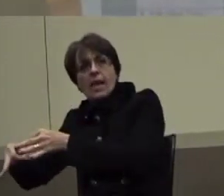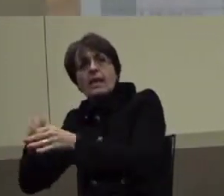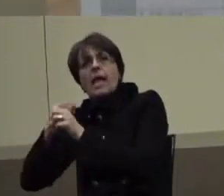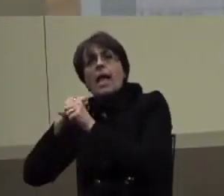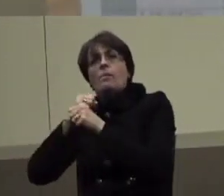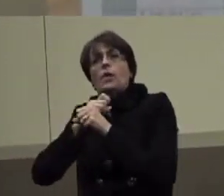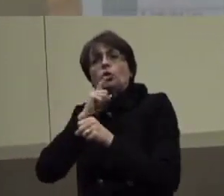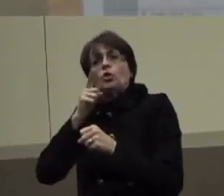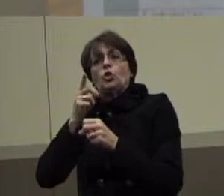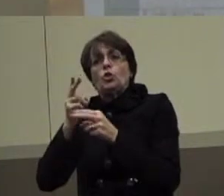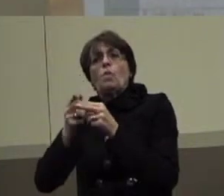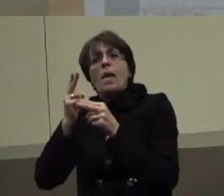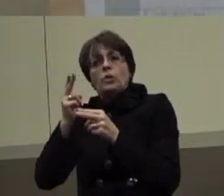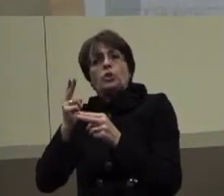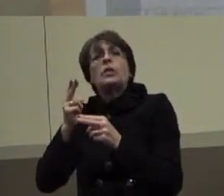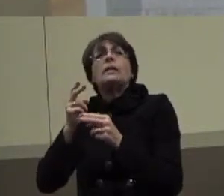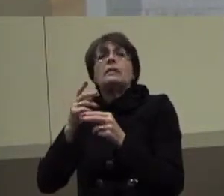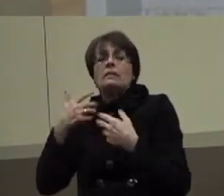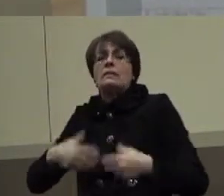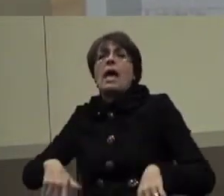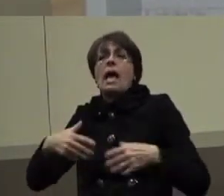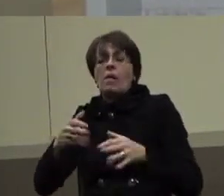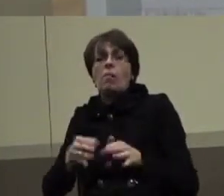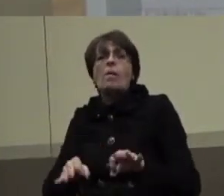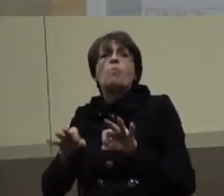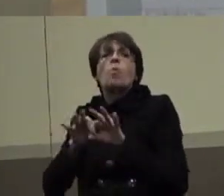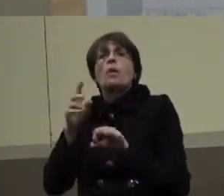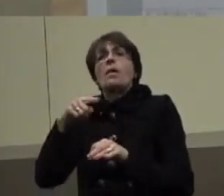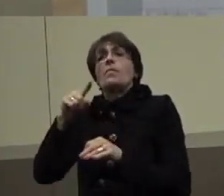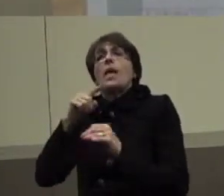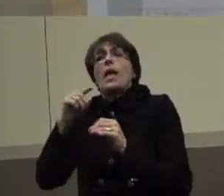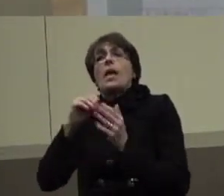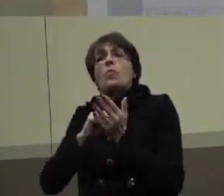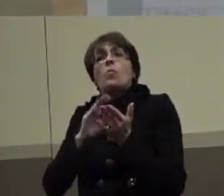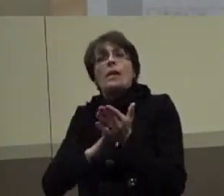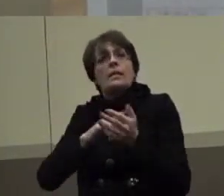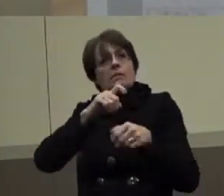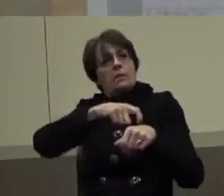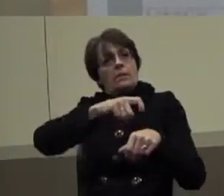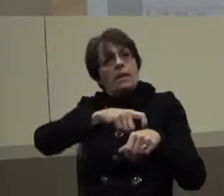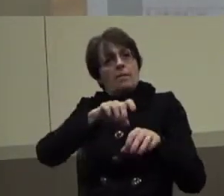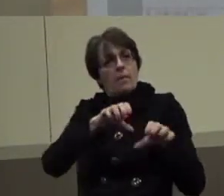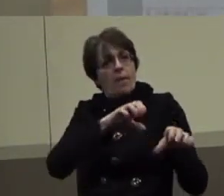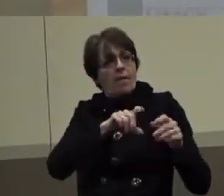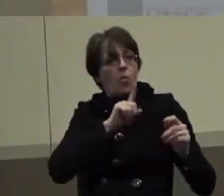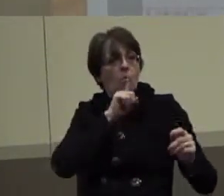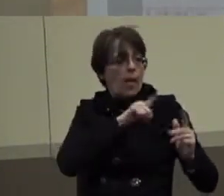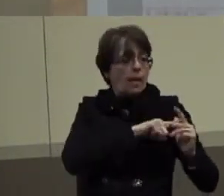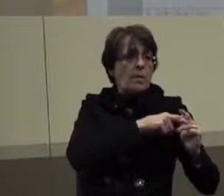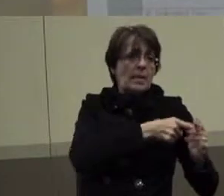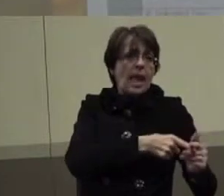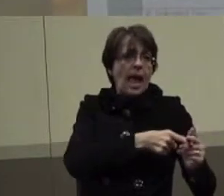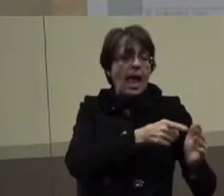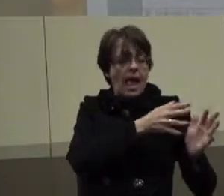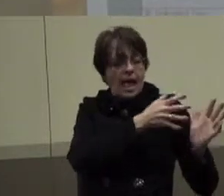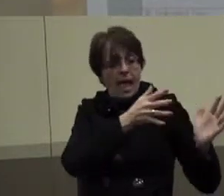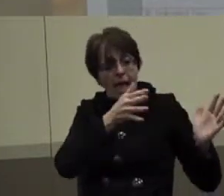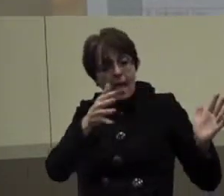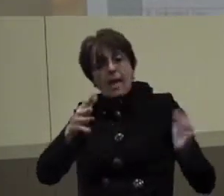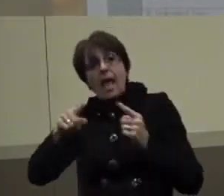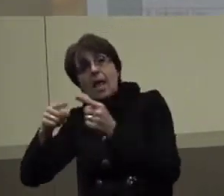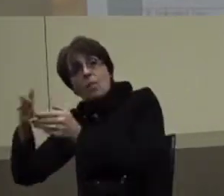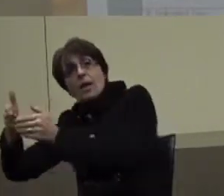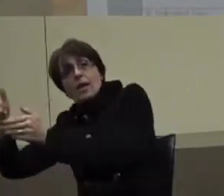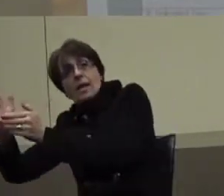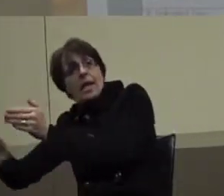you make sure you mention to them how important it is that they write down the time the behavior actually began and the time the behavior